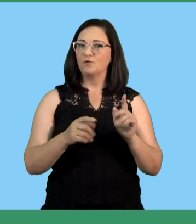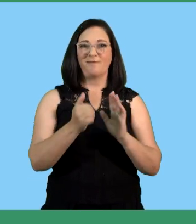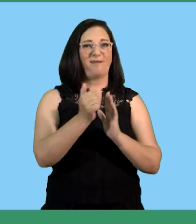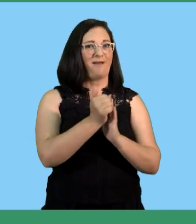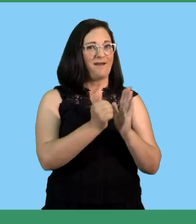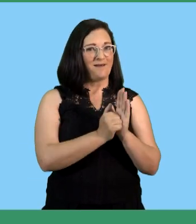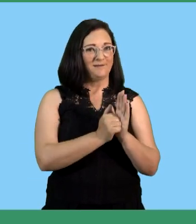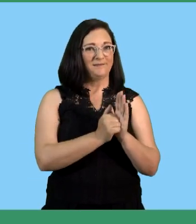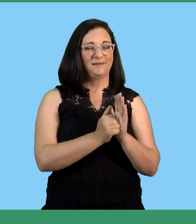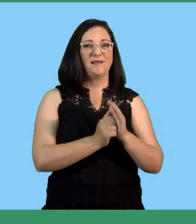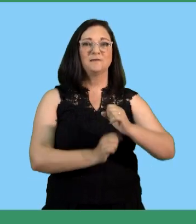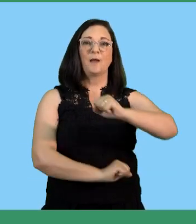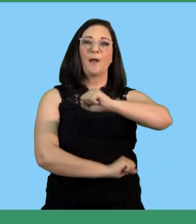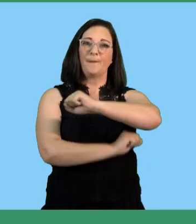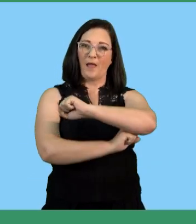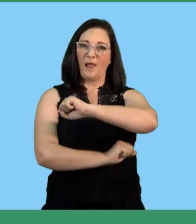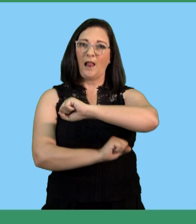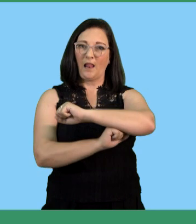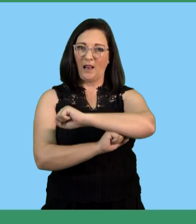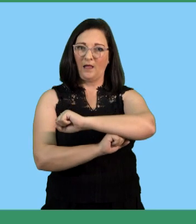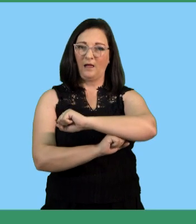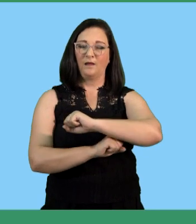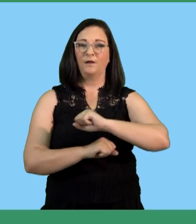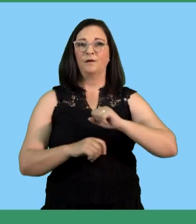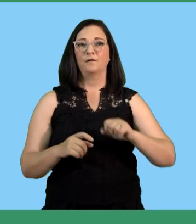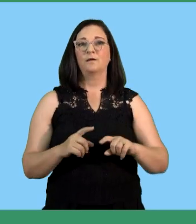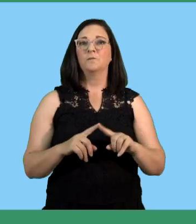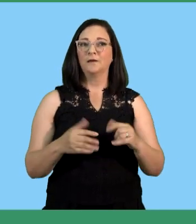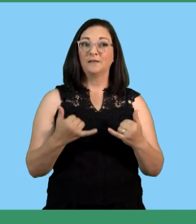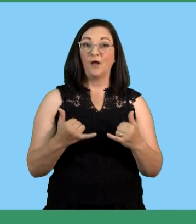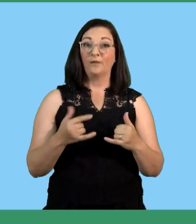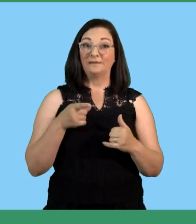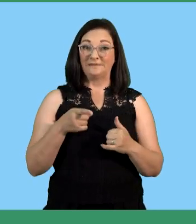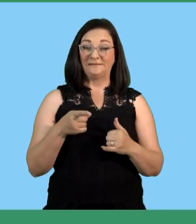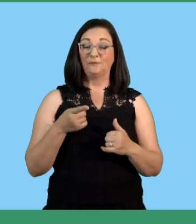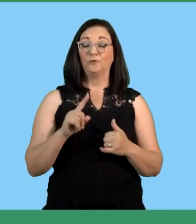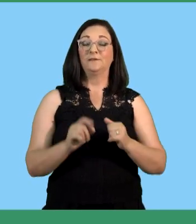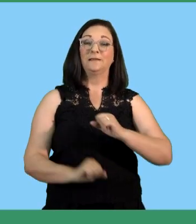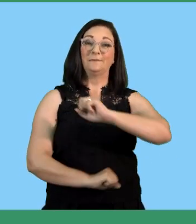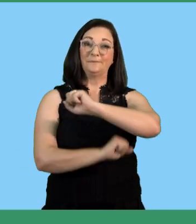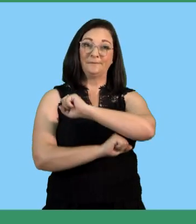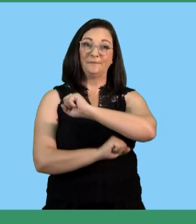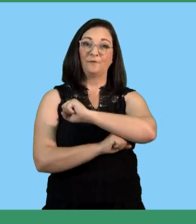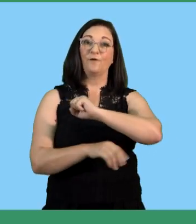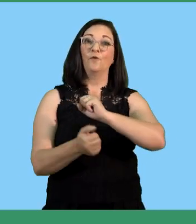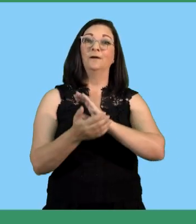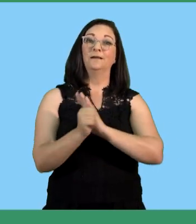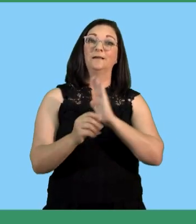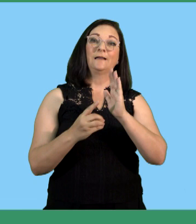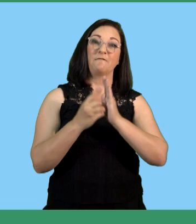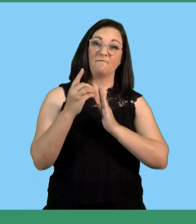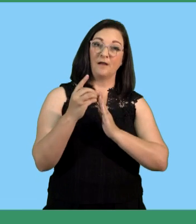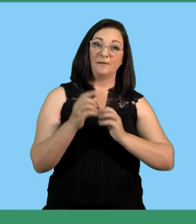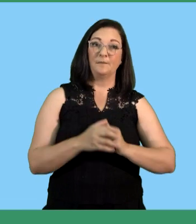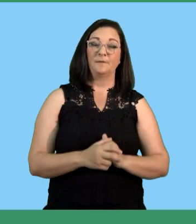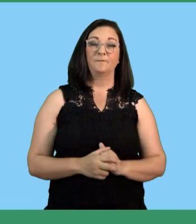act, but it's a pillar. An act is skills development act, but a pillar, it's skills development. So how can the